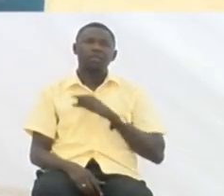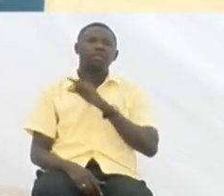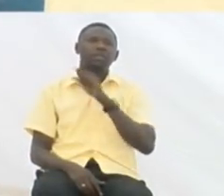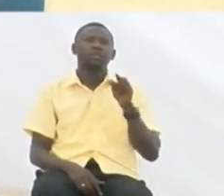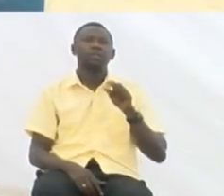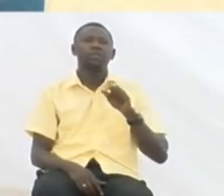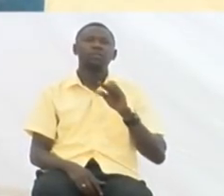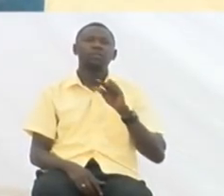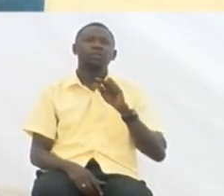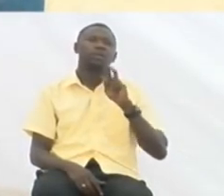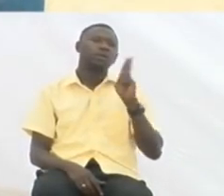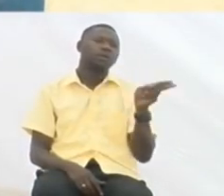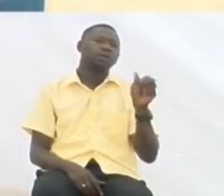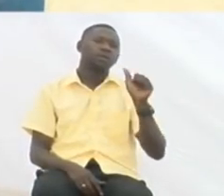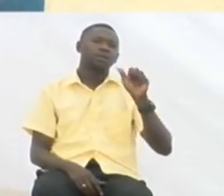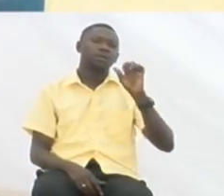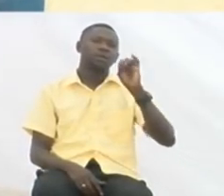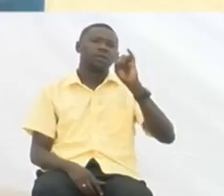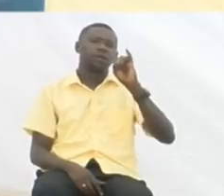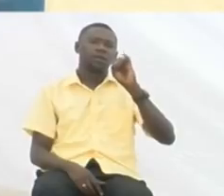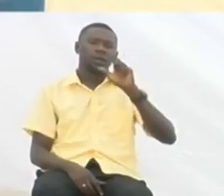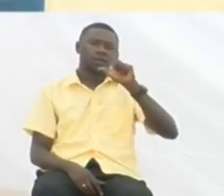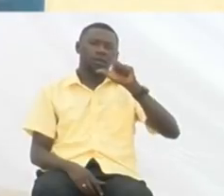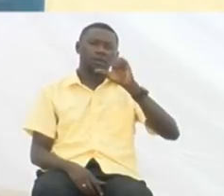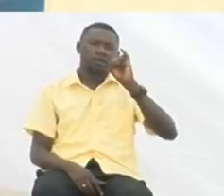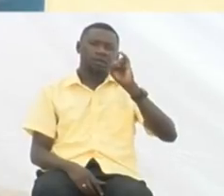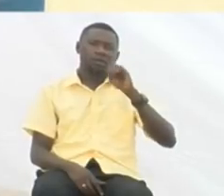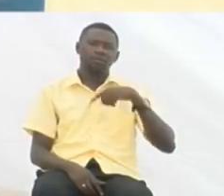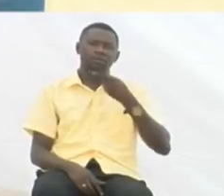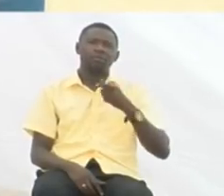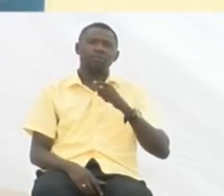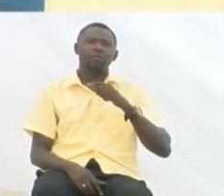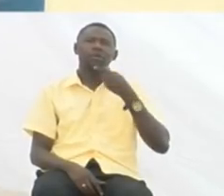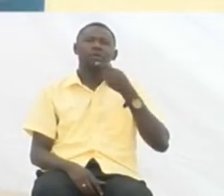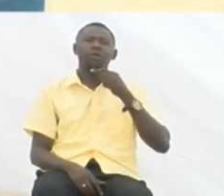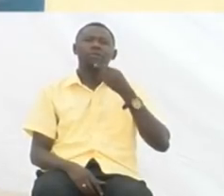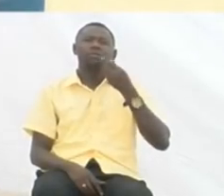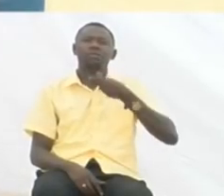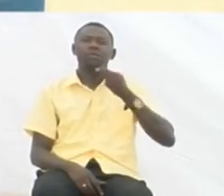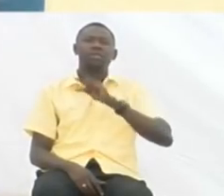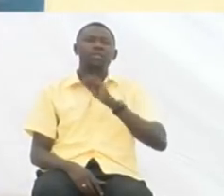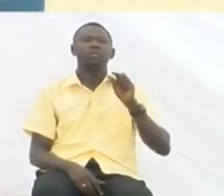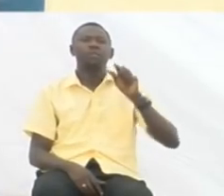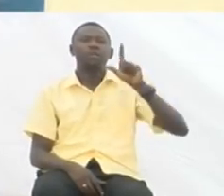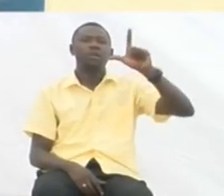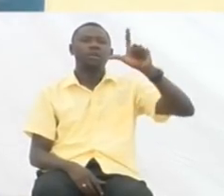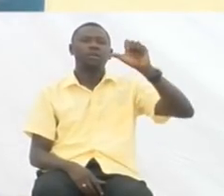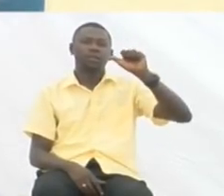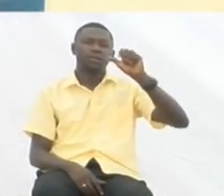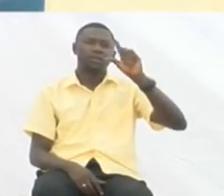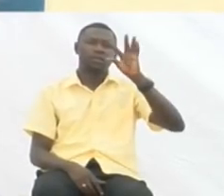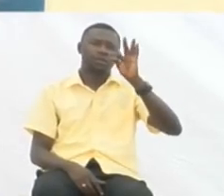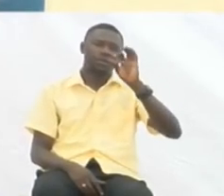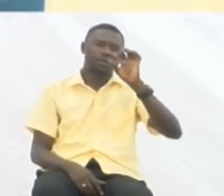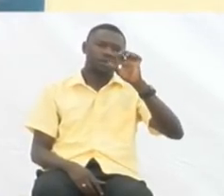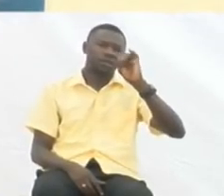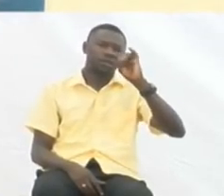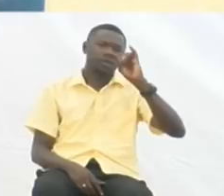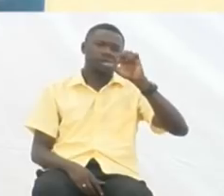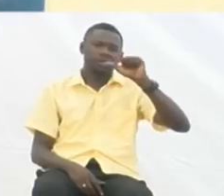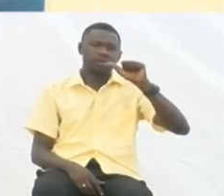Hali Sise from Latria. He came with them, they were his strangers,